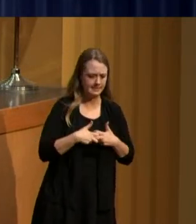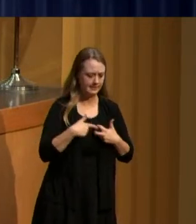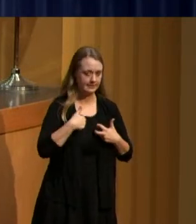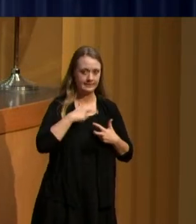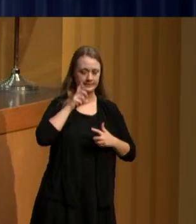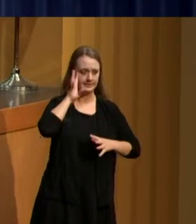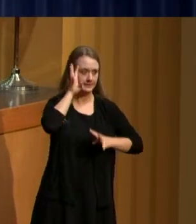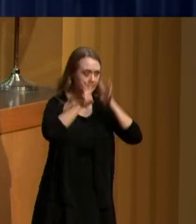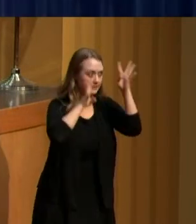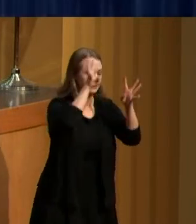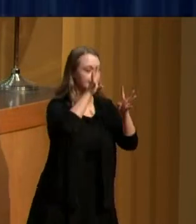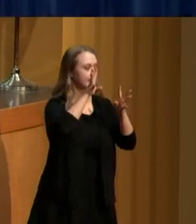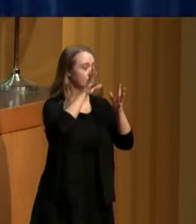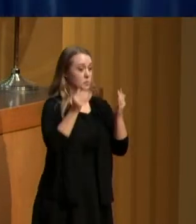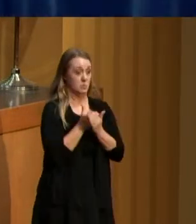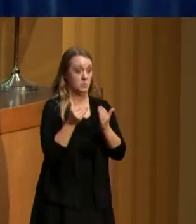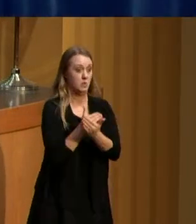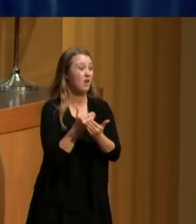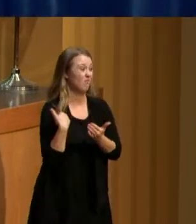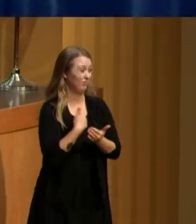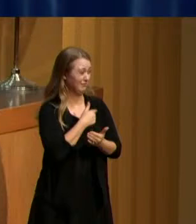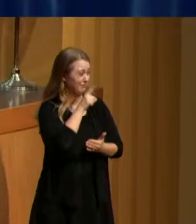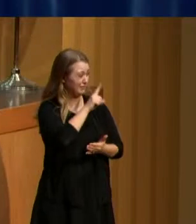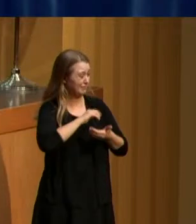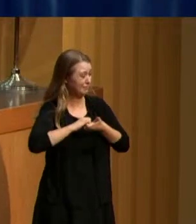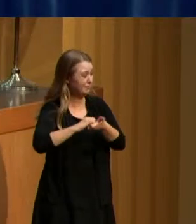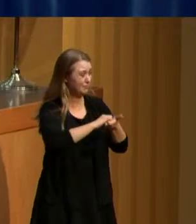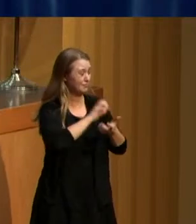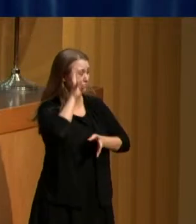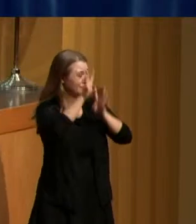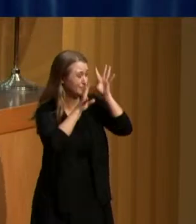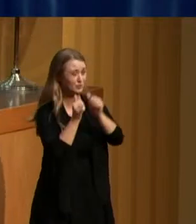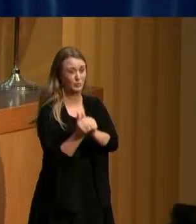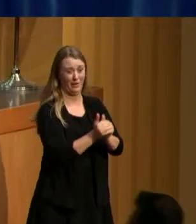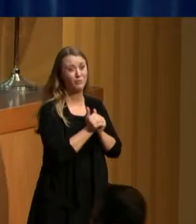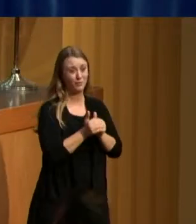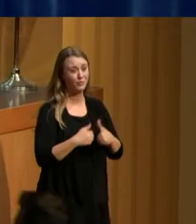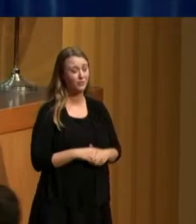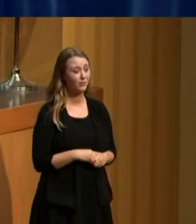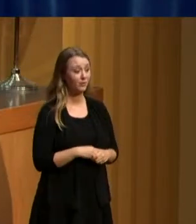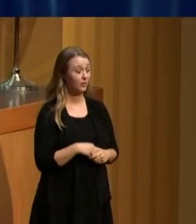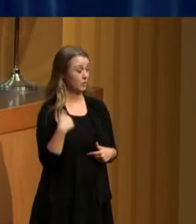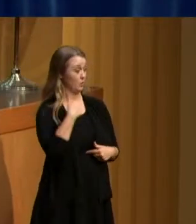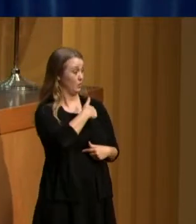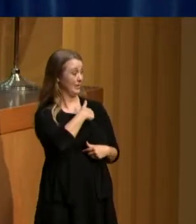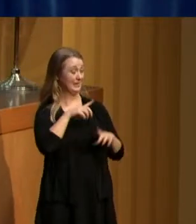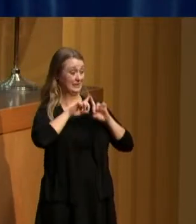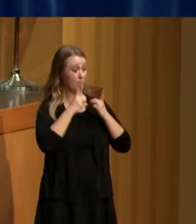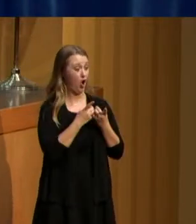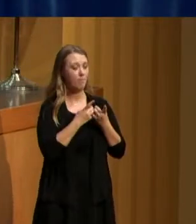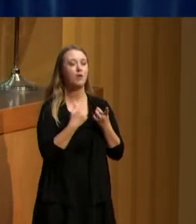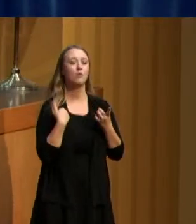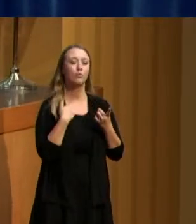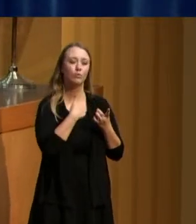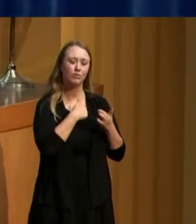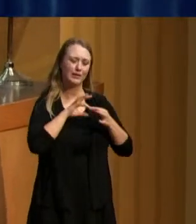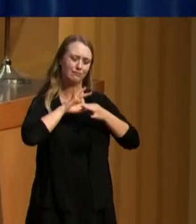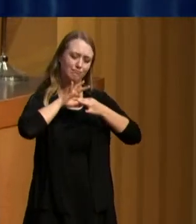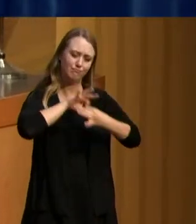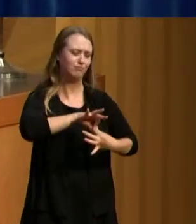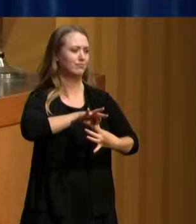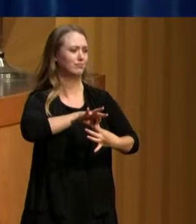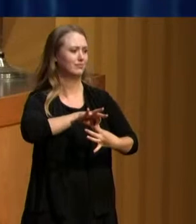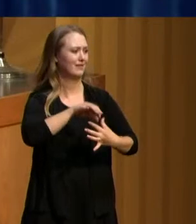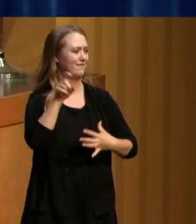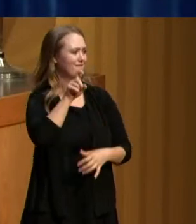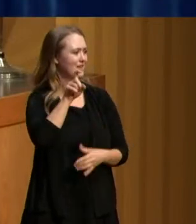and truly, we all did. I can tell you that we as a department, we are Phoenix College. And that's the first time